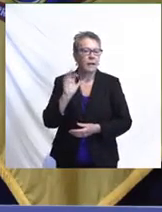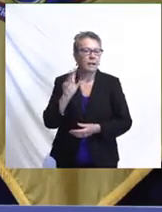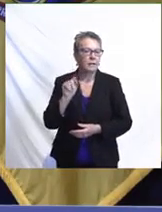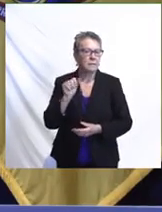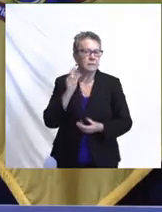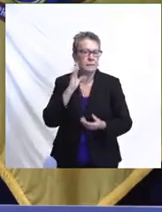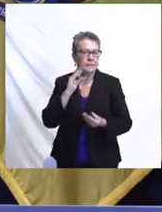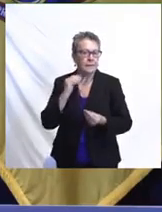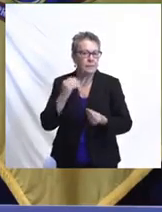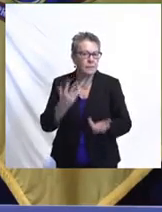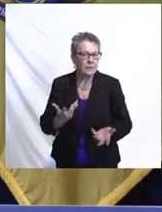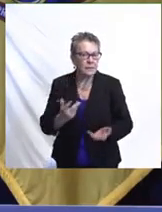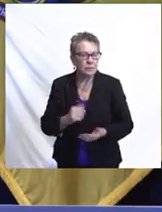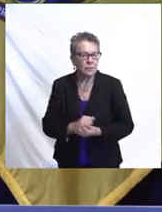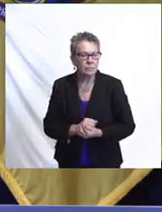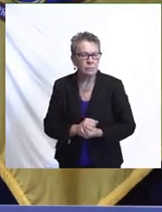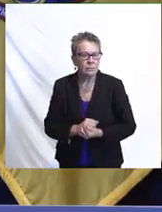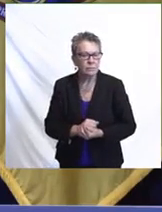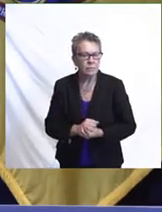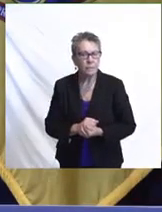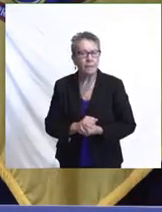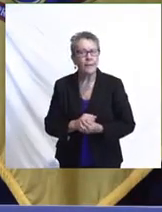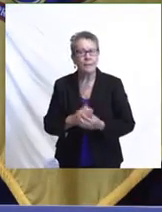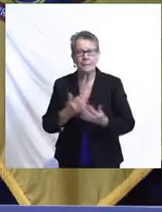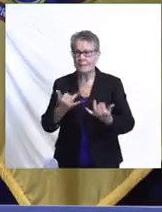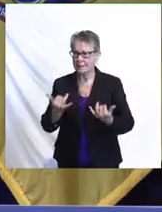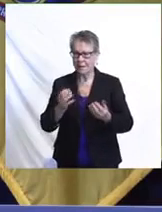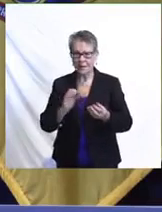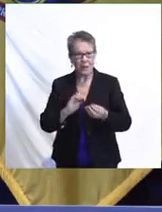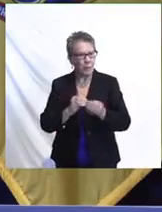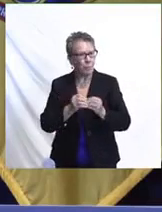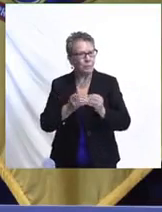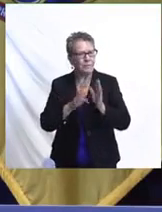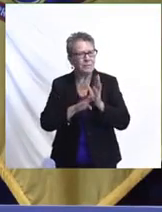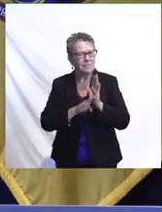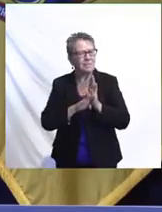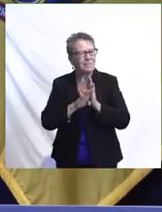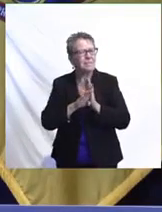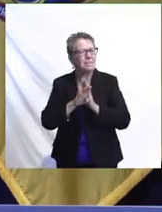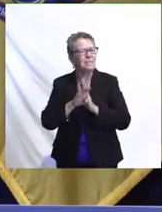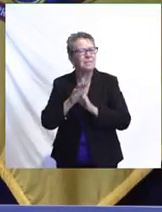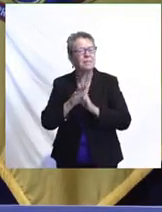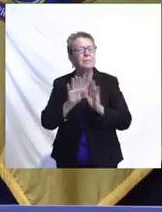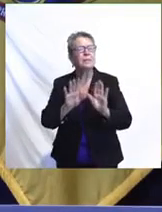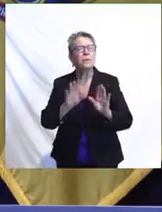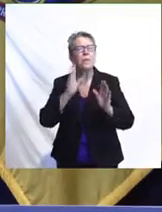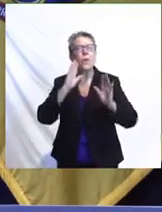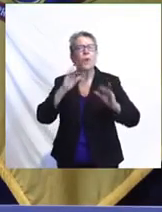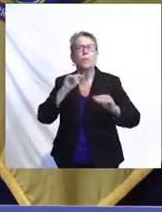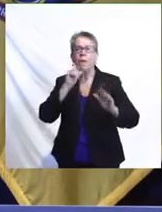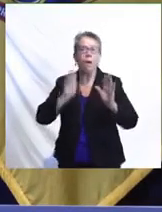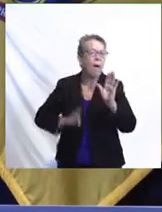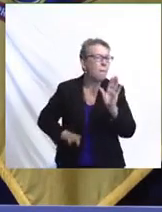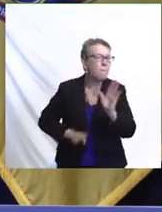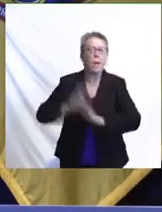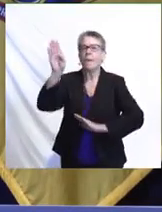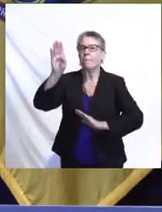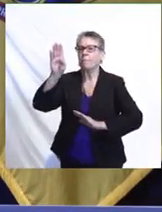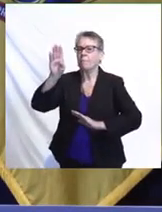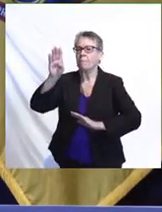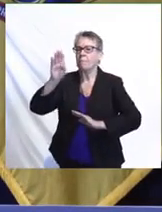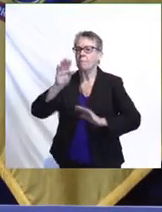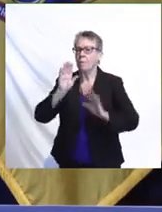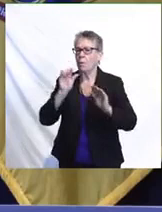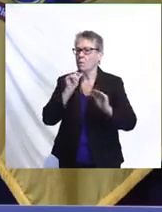driving cases that are going up. Please God, not very high, but are going up. Remember, we're a third of where we were last year. Let's